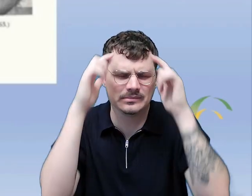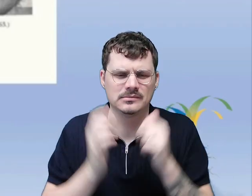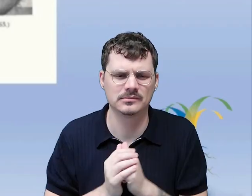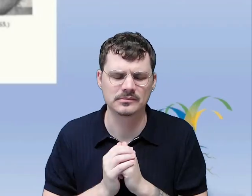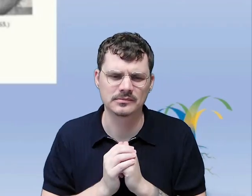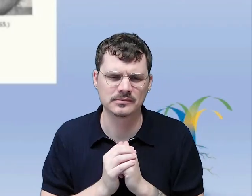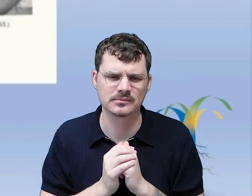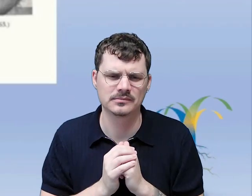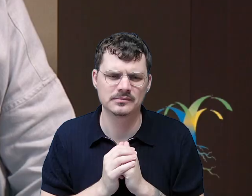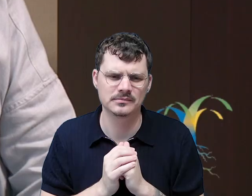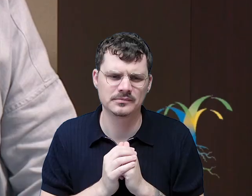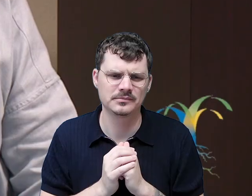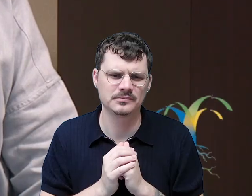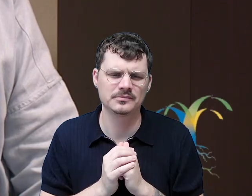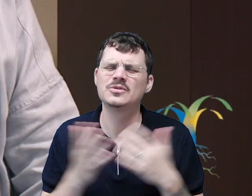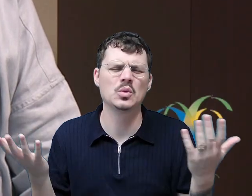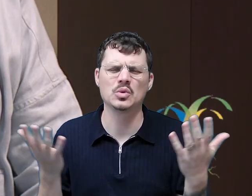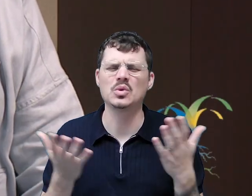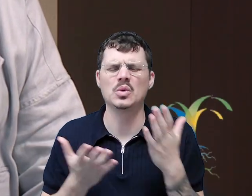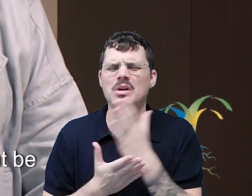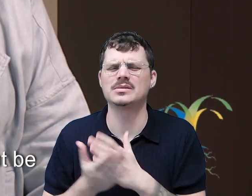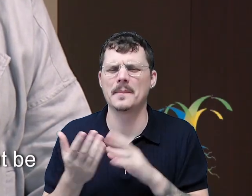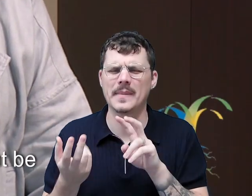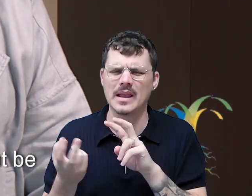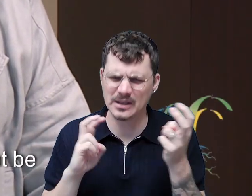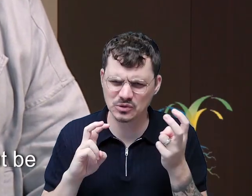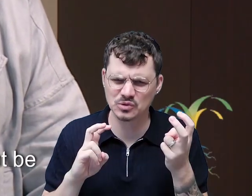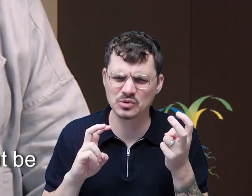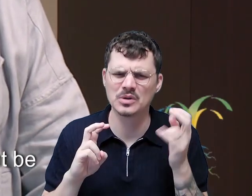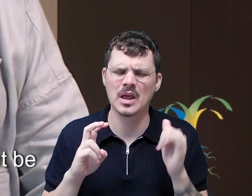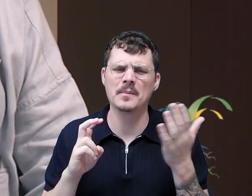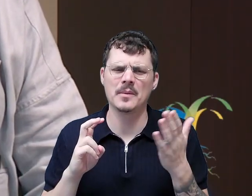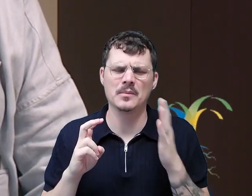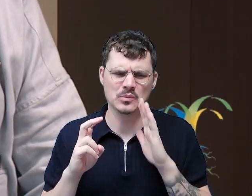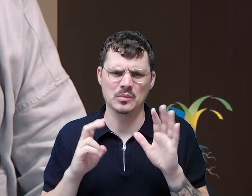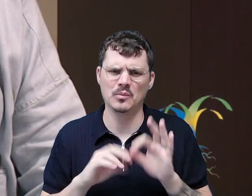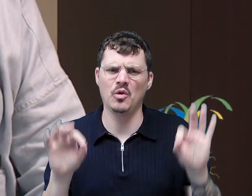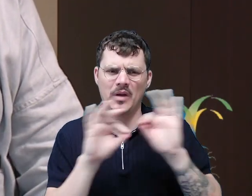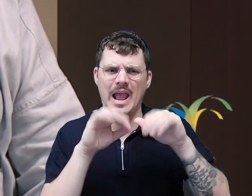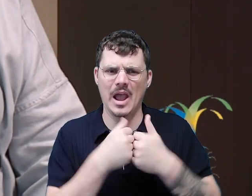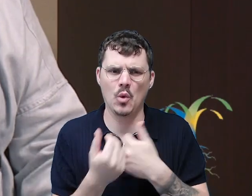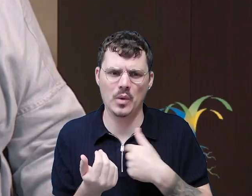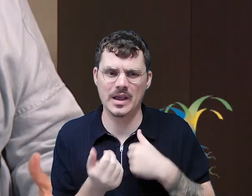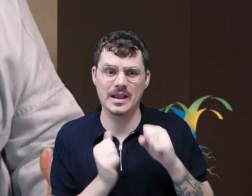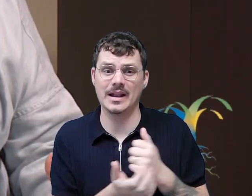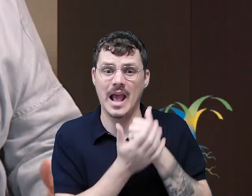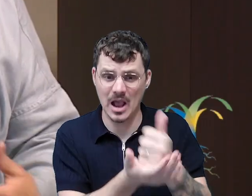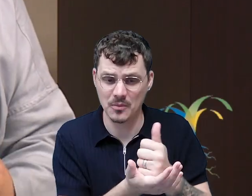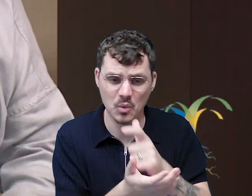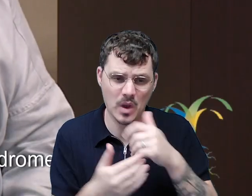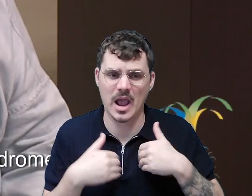hairline. So what are some issues that might be pertinent in terms of